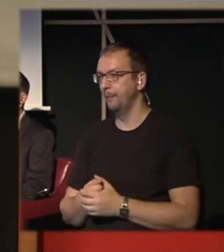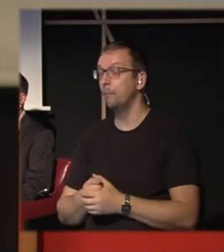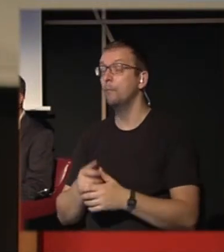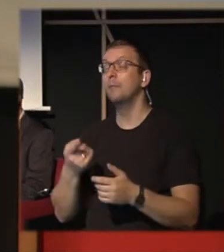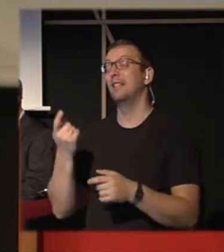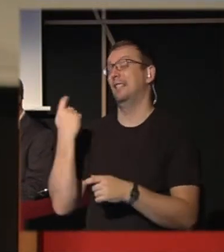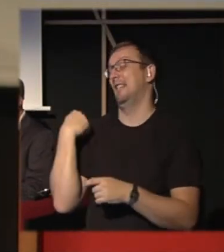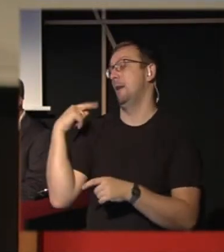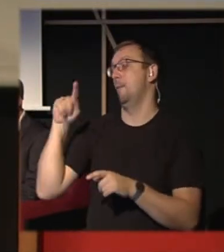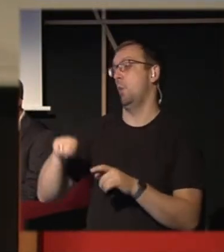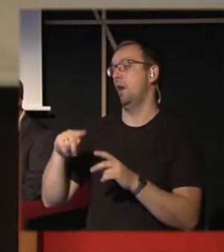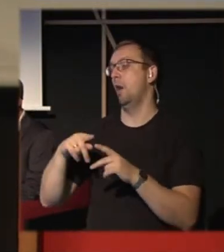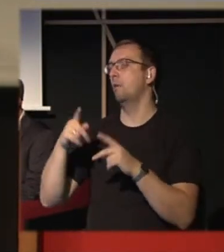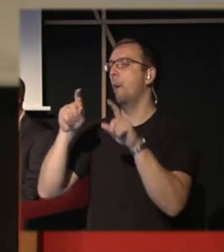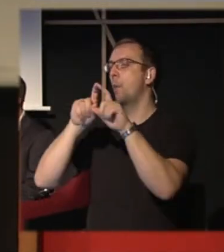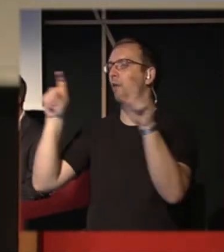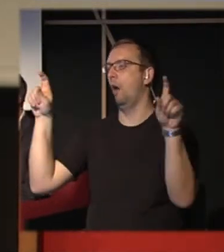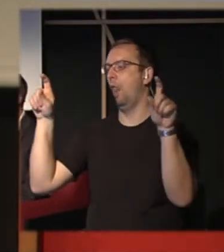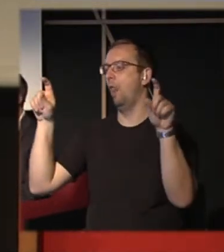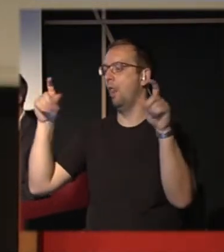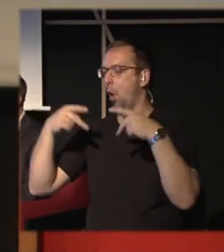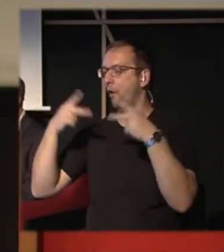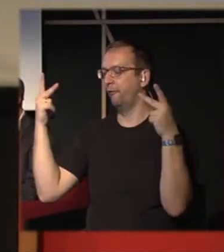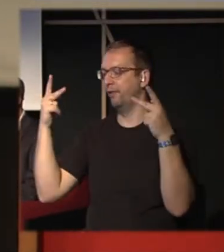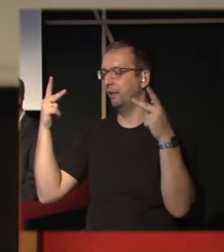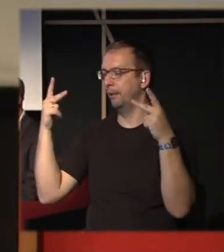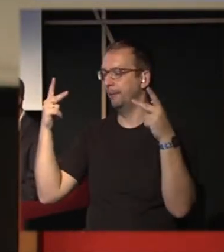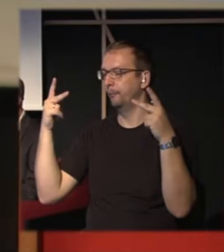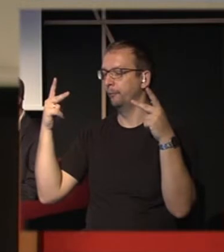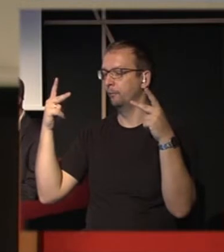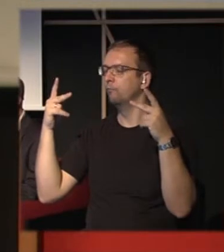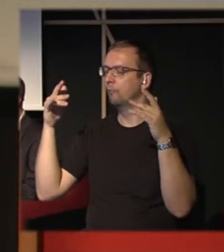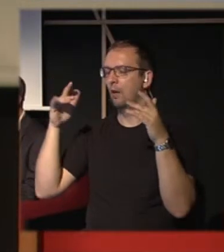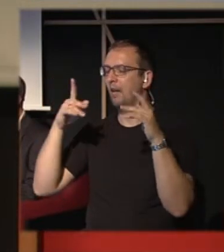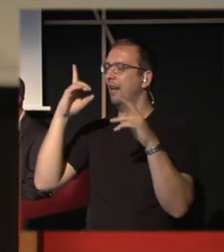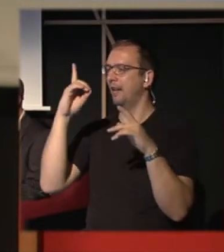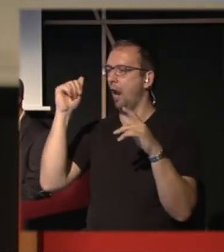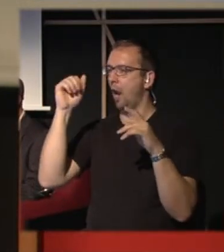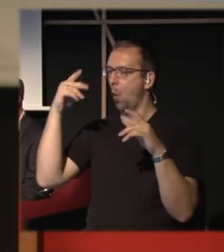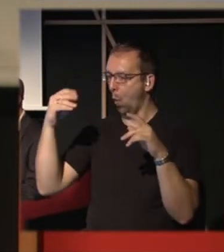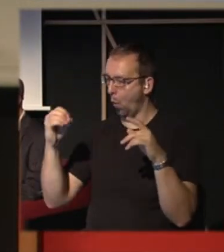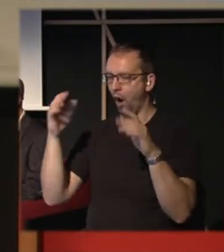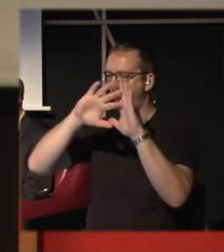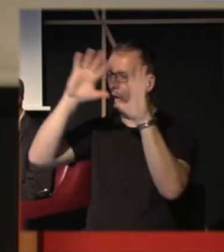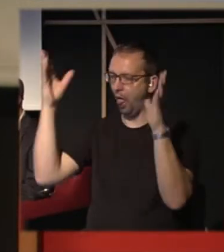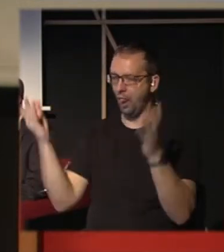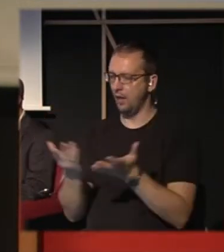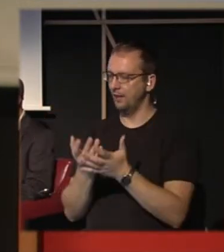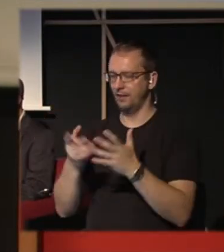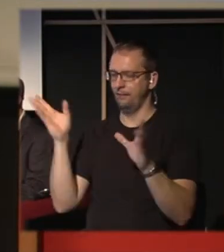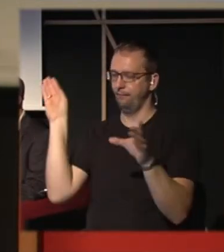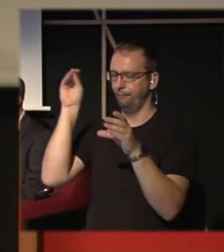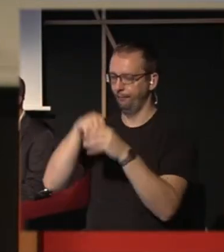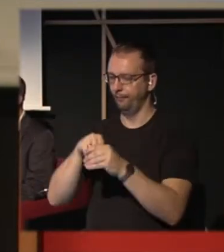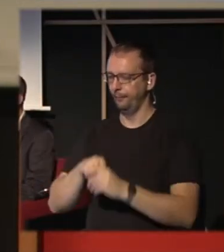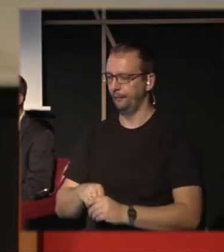as wayfinding and signage and sensory room guidance. Another highlight was the Dao Handbook we published